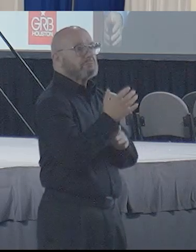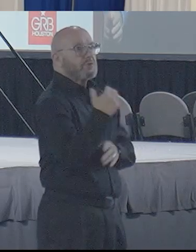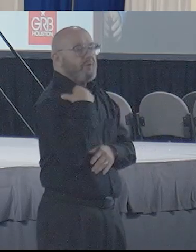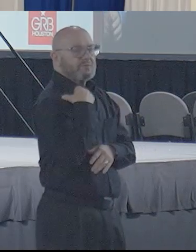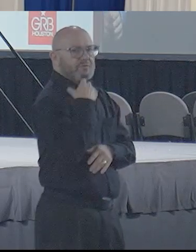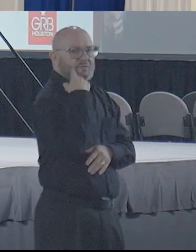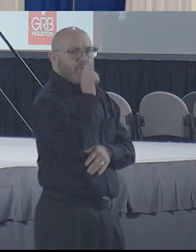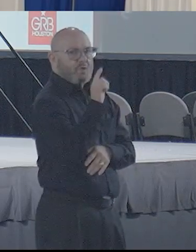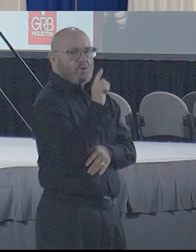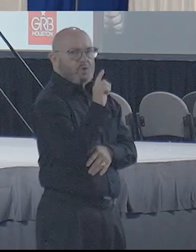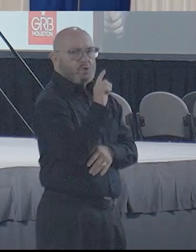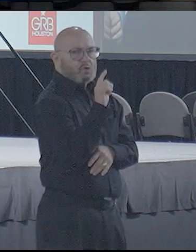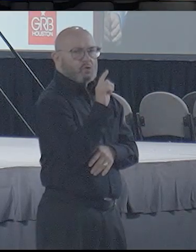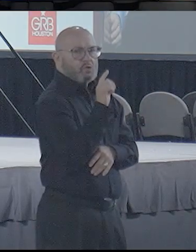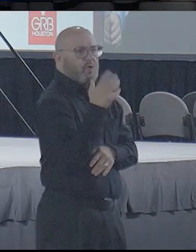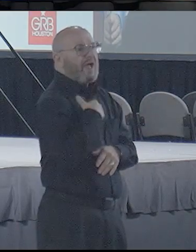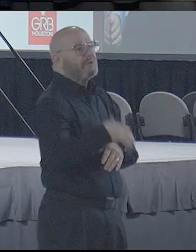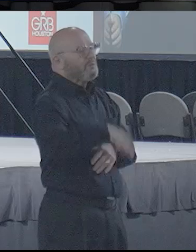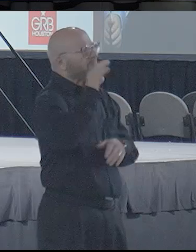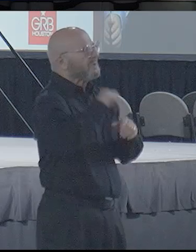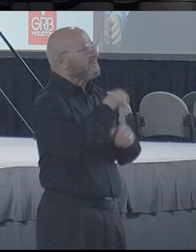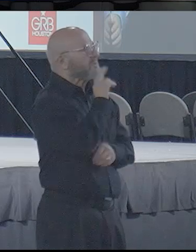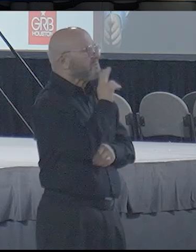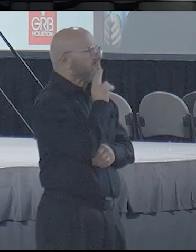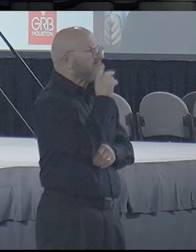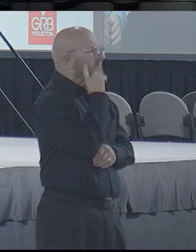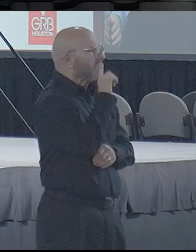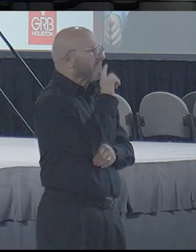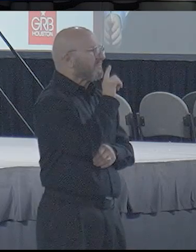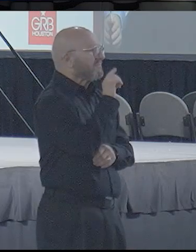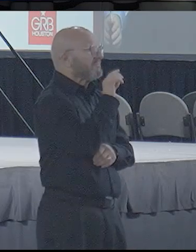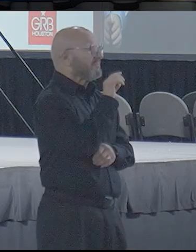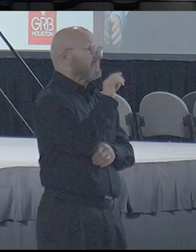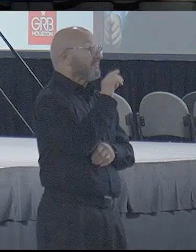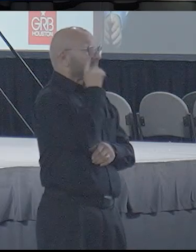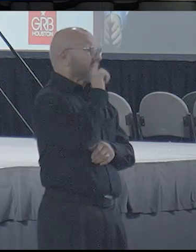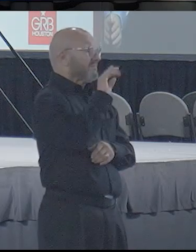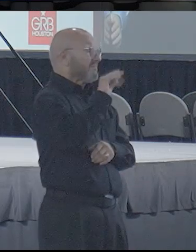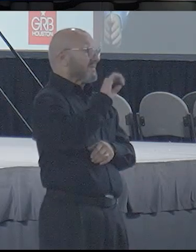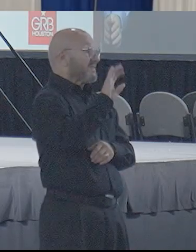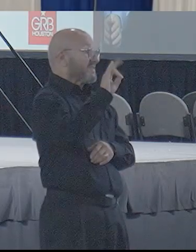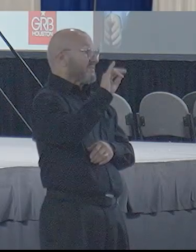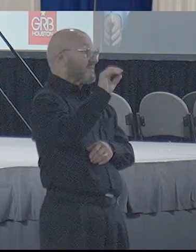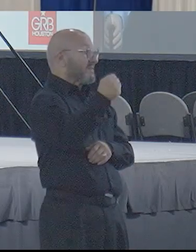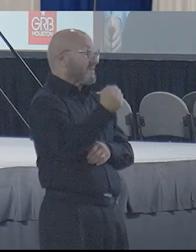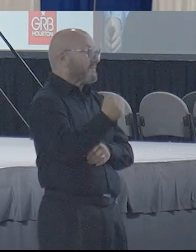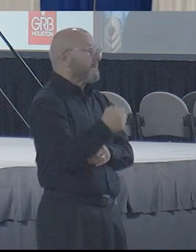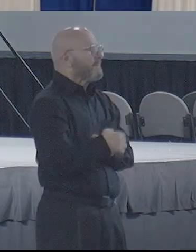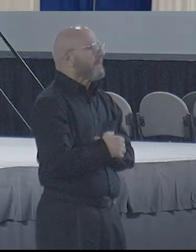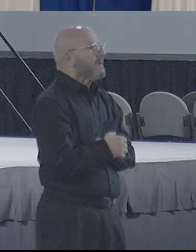in the area since I actually grew up in Houston, so I've been in the area since the 70s. So we'll start off here. I want to